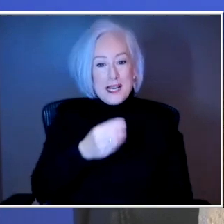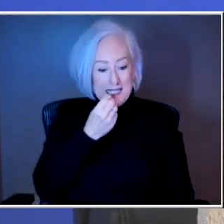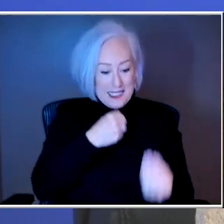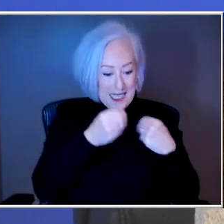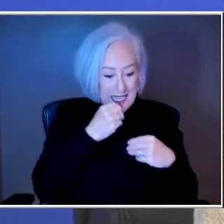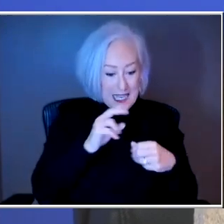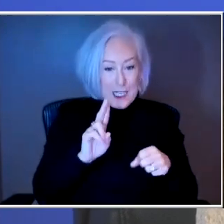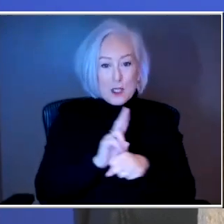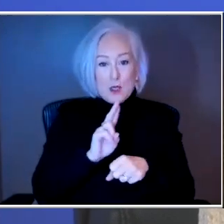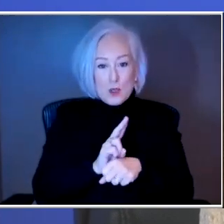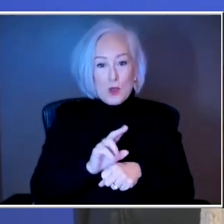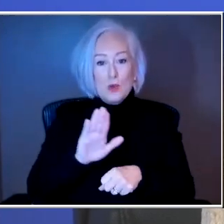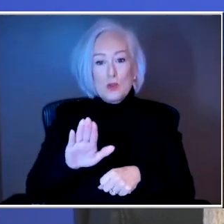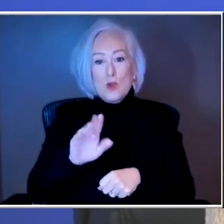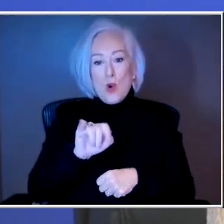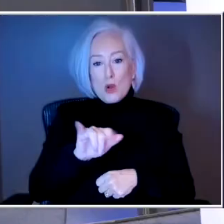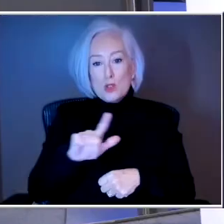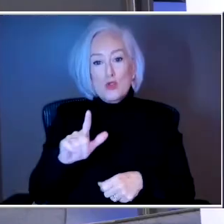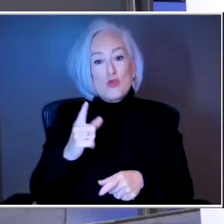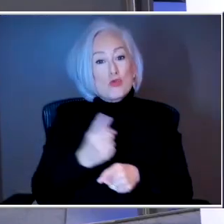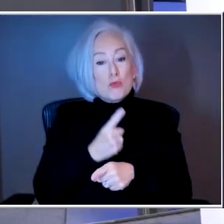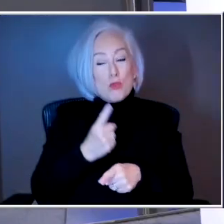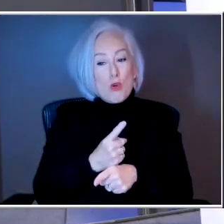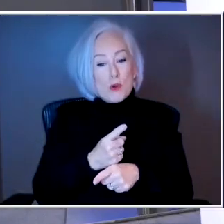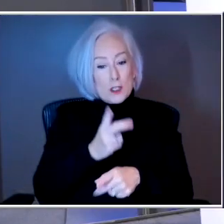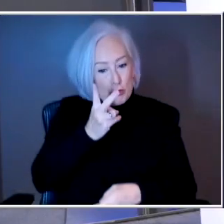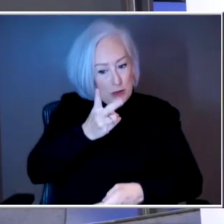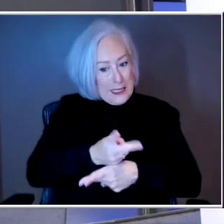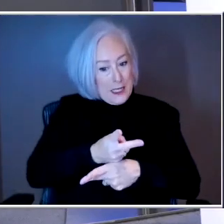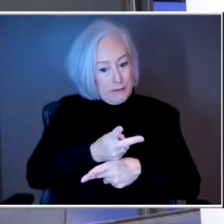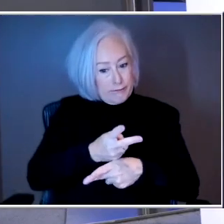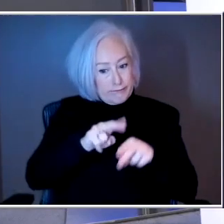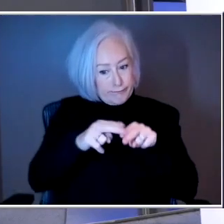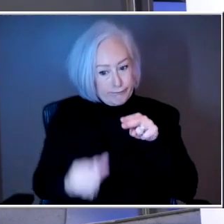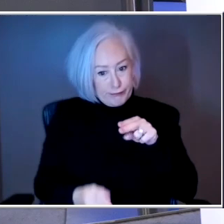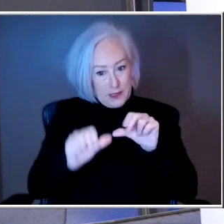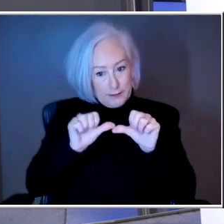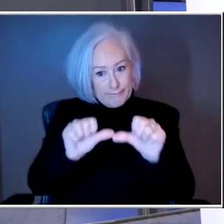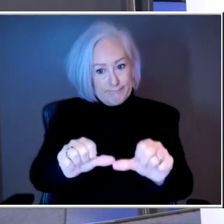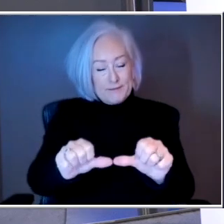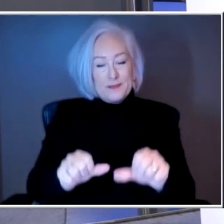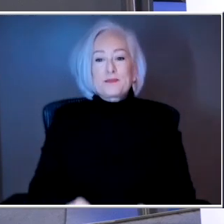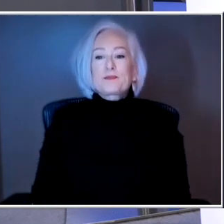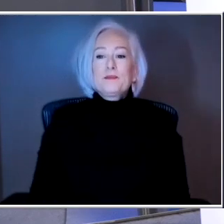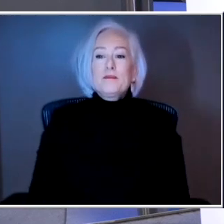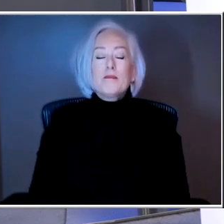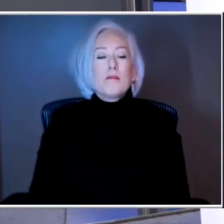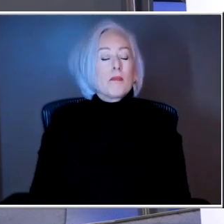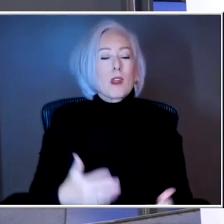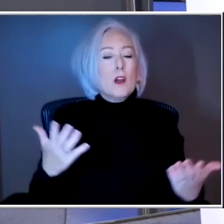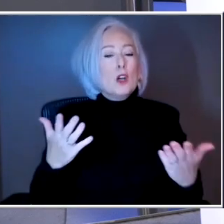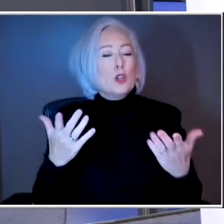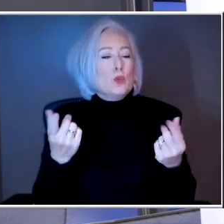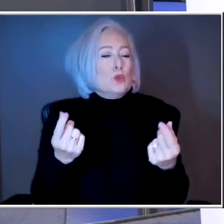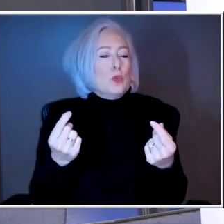properly in order to maintain. What was life like leading up to the surgery? What types of things were you having to do to prepare?